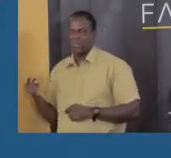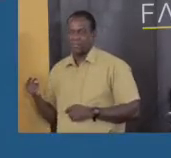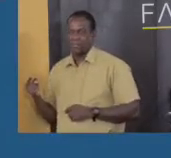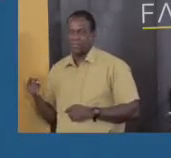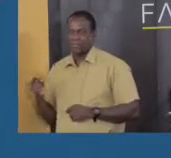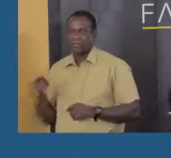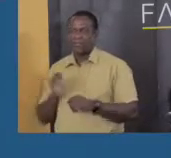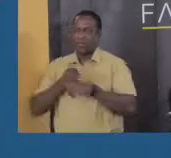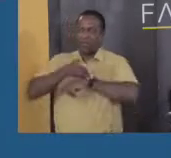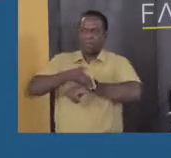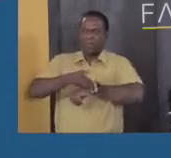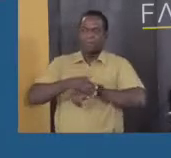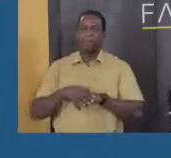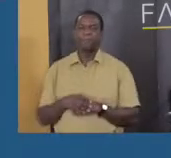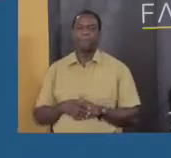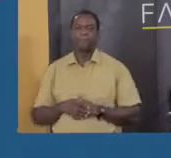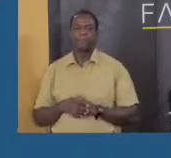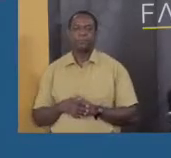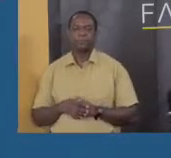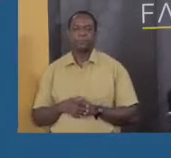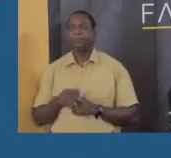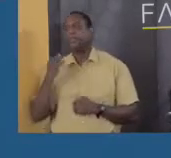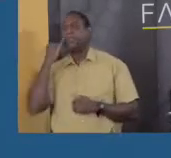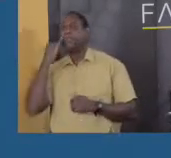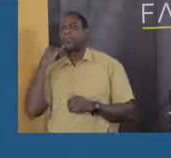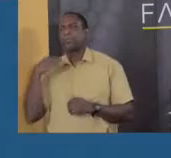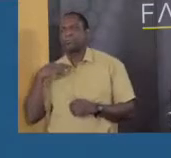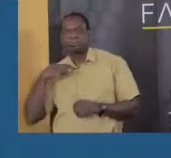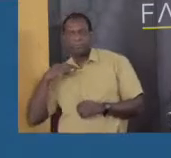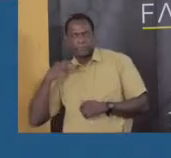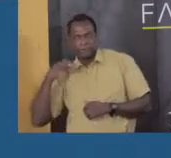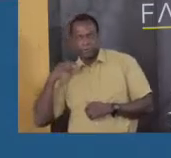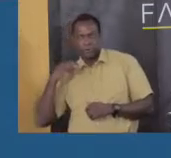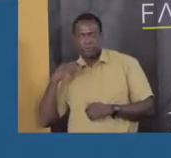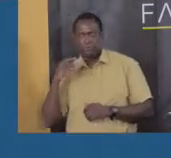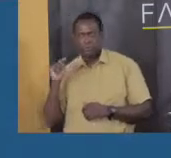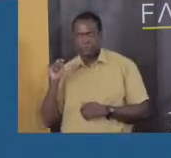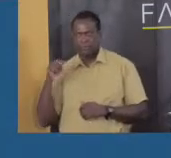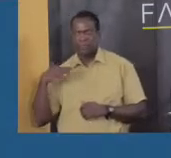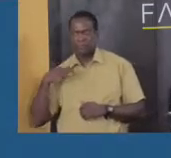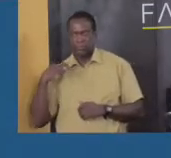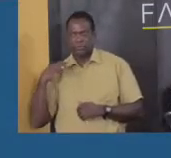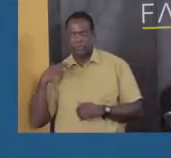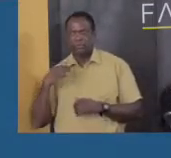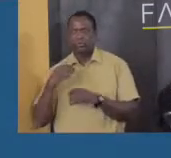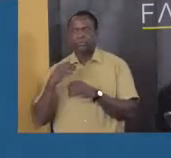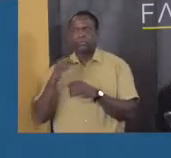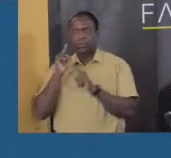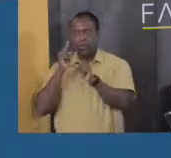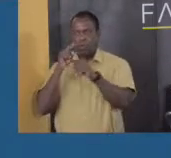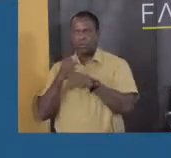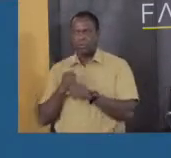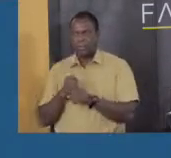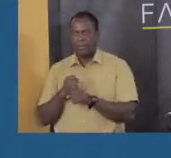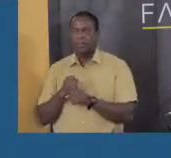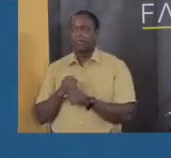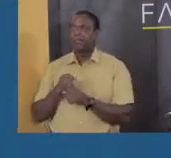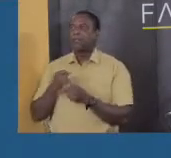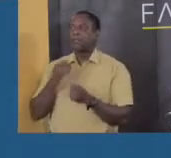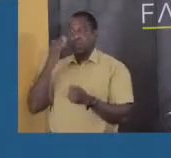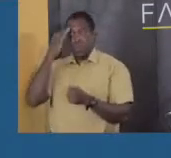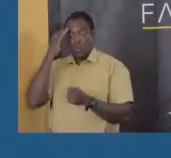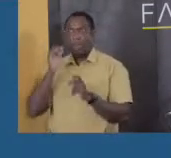are always ordering those things, then, you know, cut to stock will be safe. But designers who